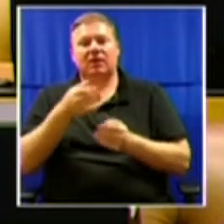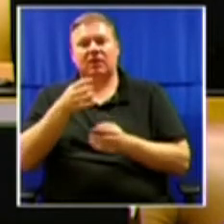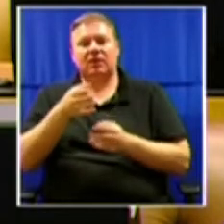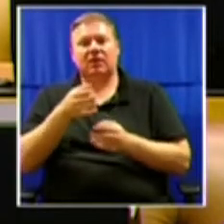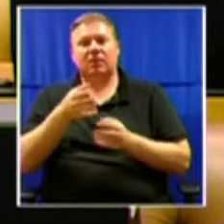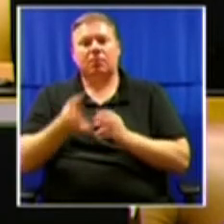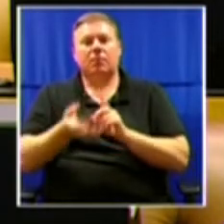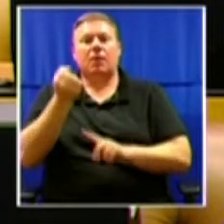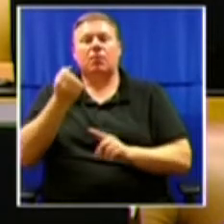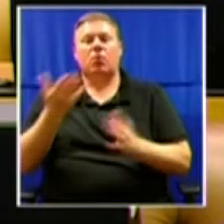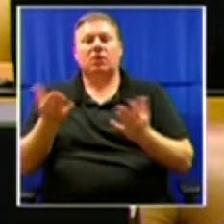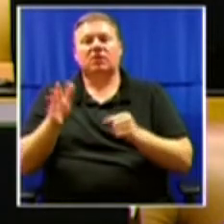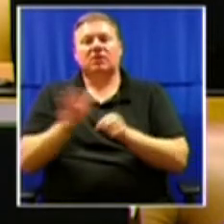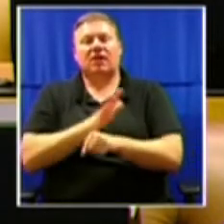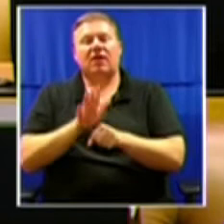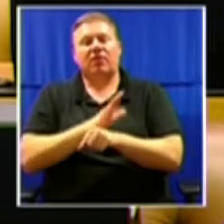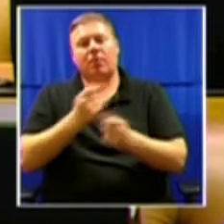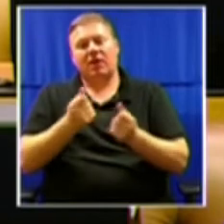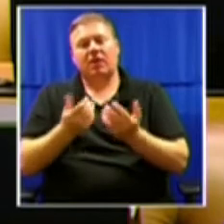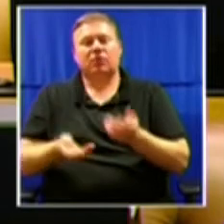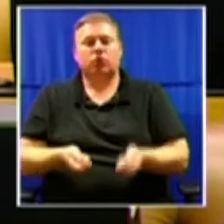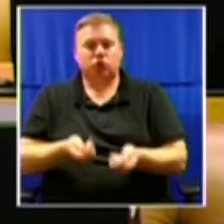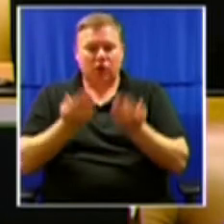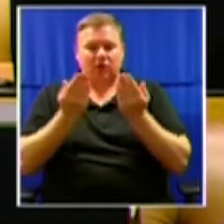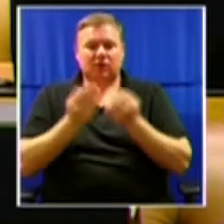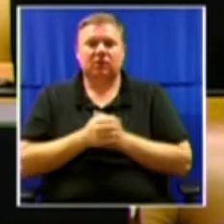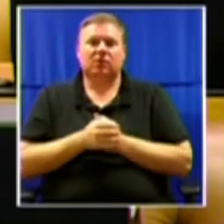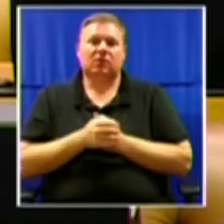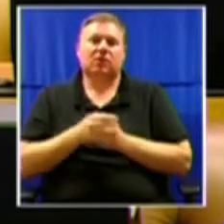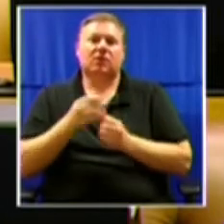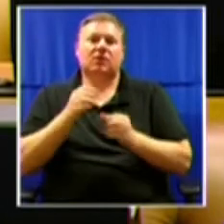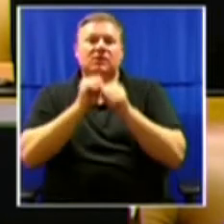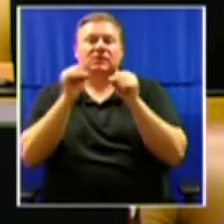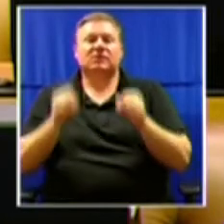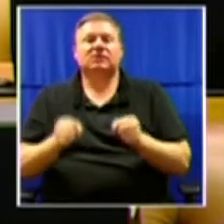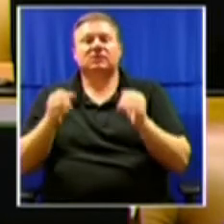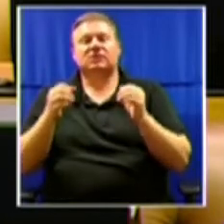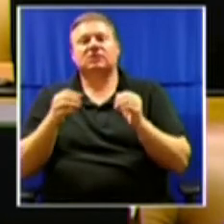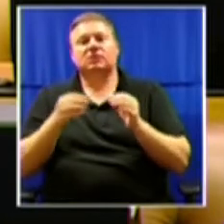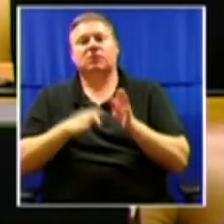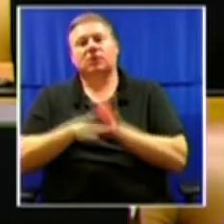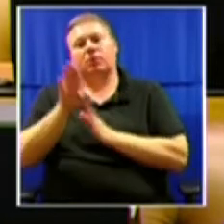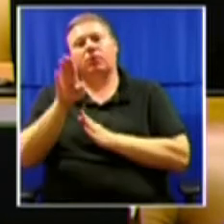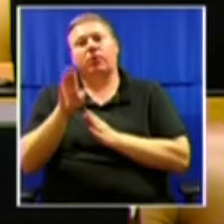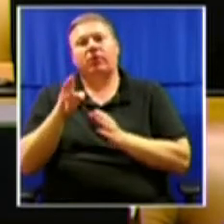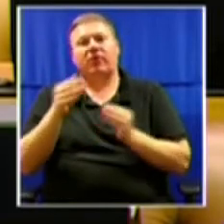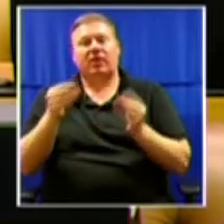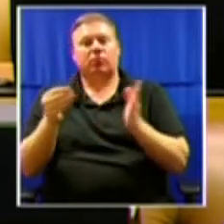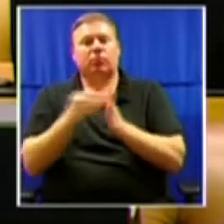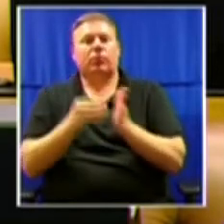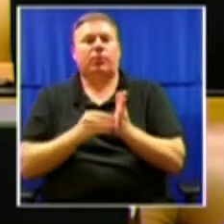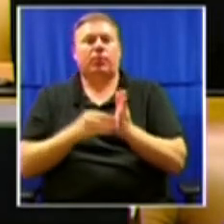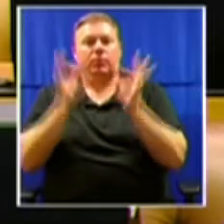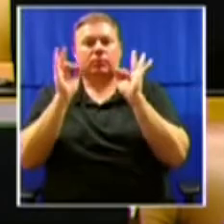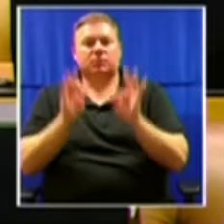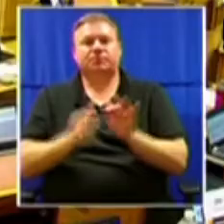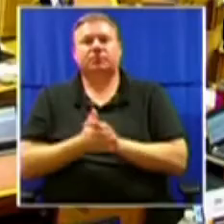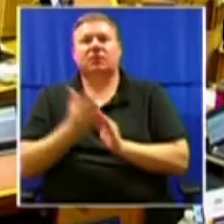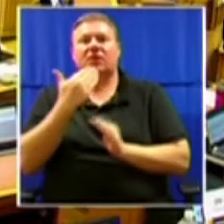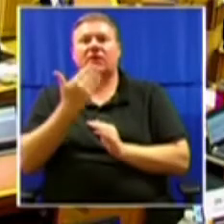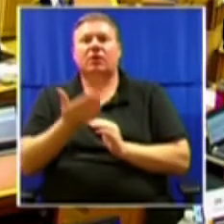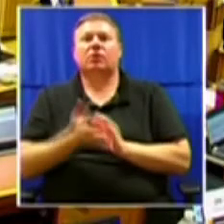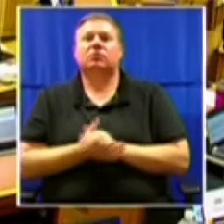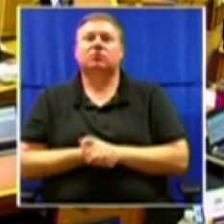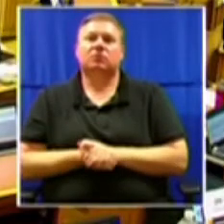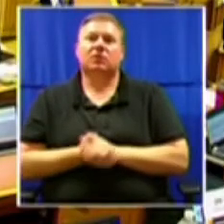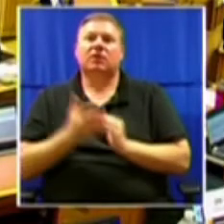to raise some other money to make sure that the system is improved and the system is intact. Thank you very much. Thank you,